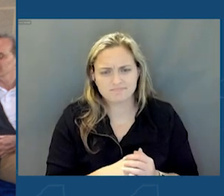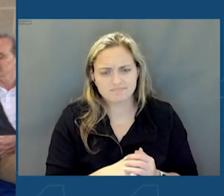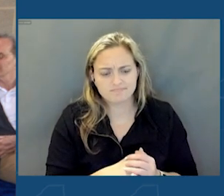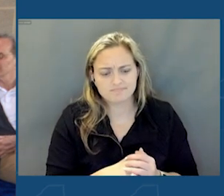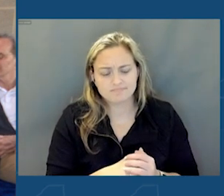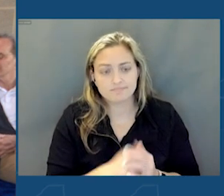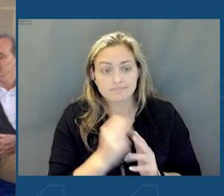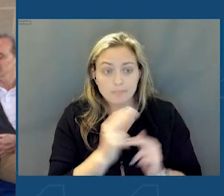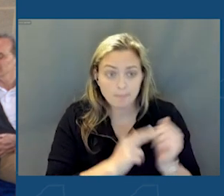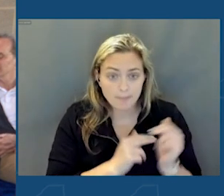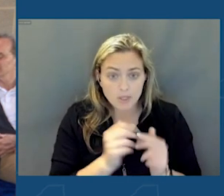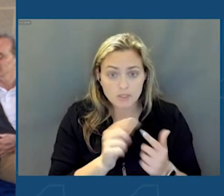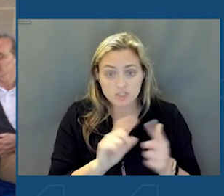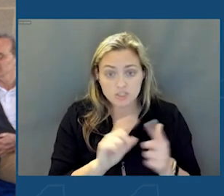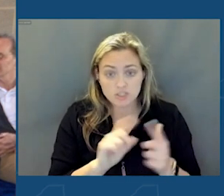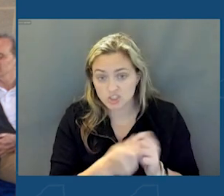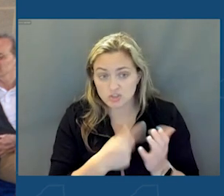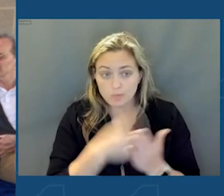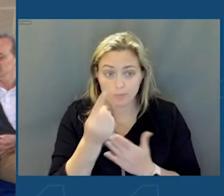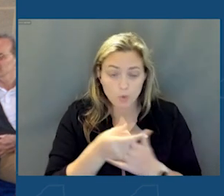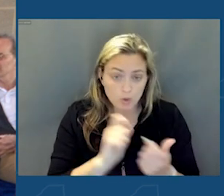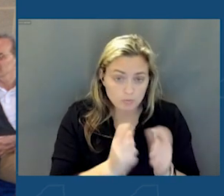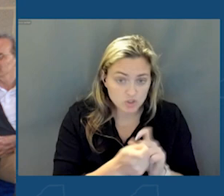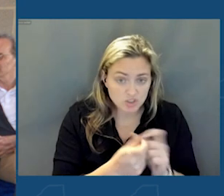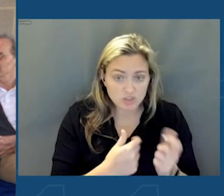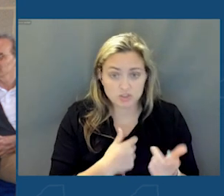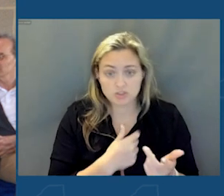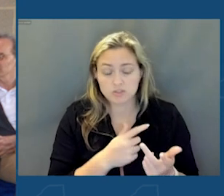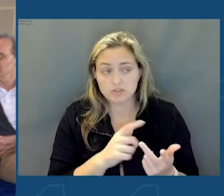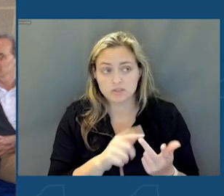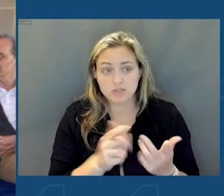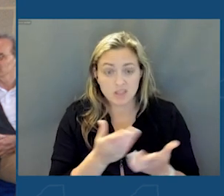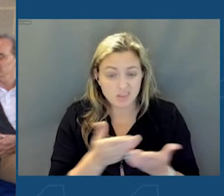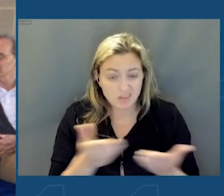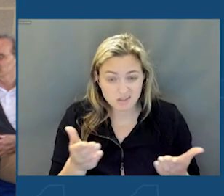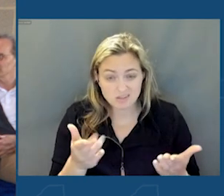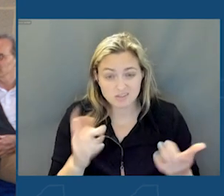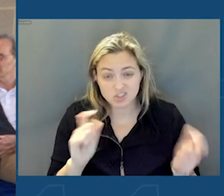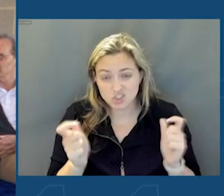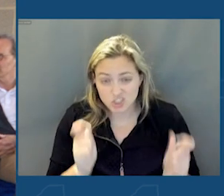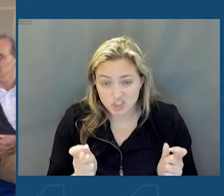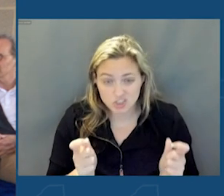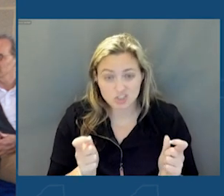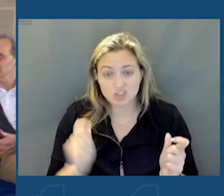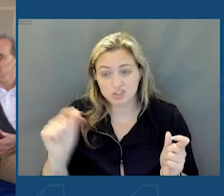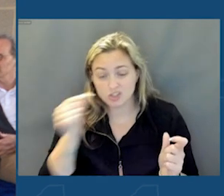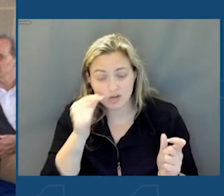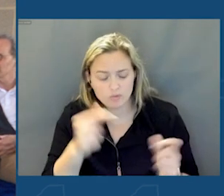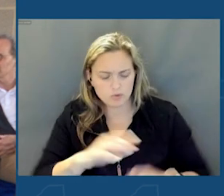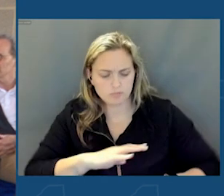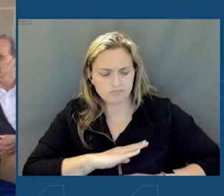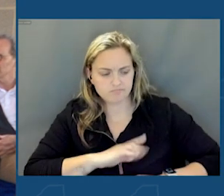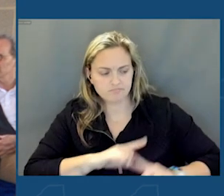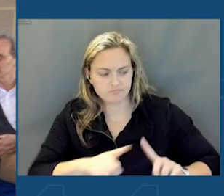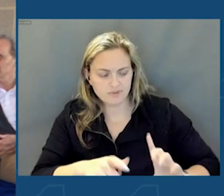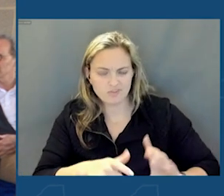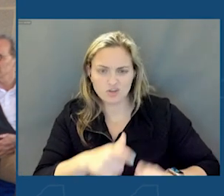Buildings change, programs change, things are changed in government to meet